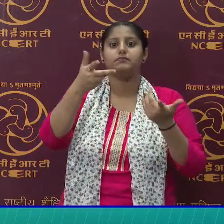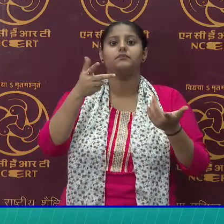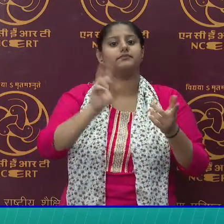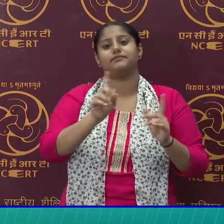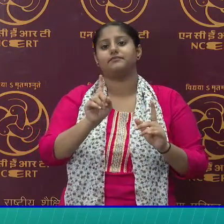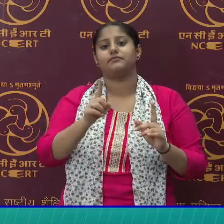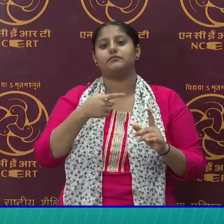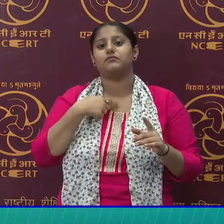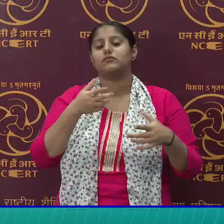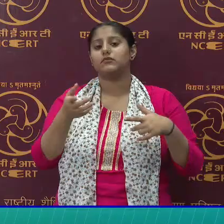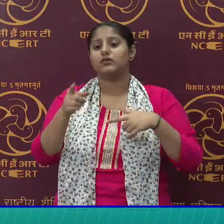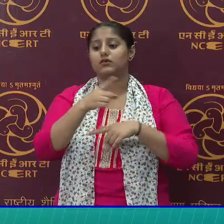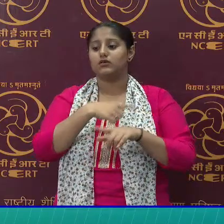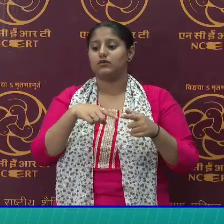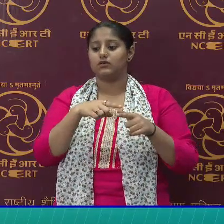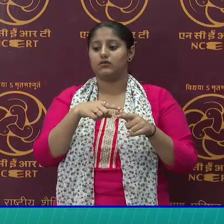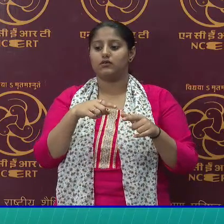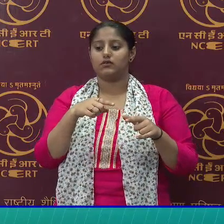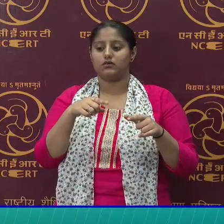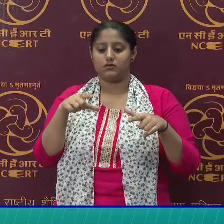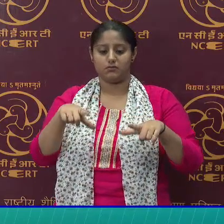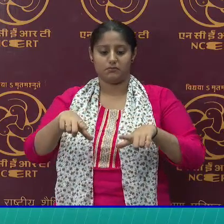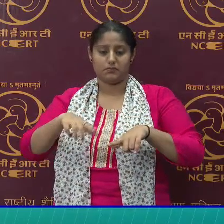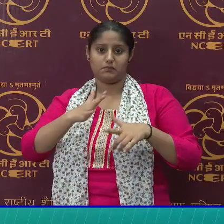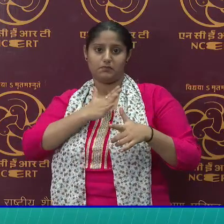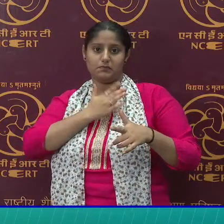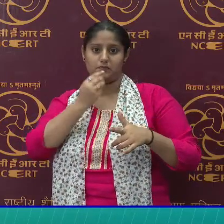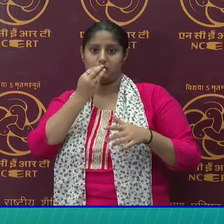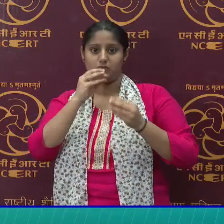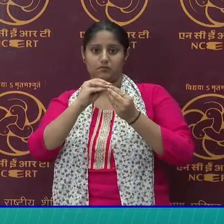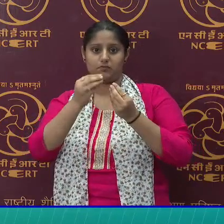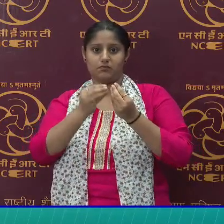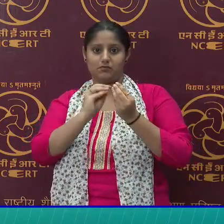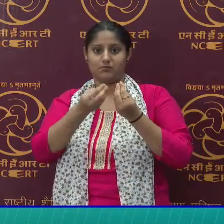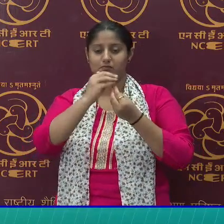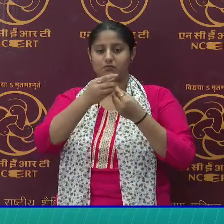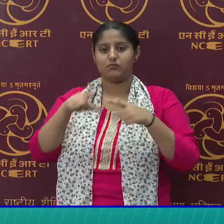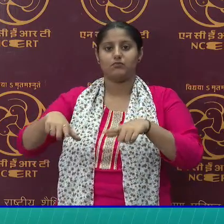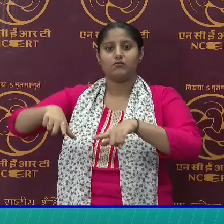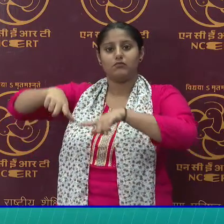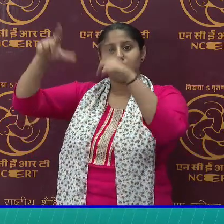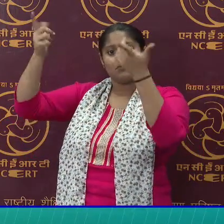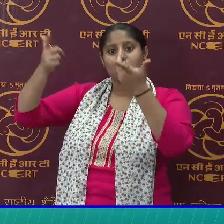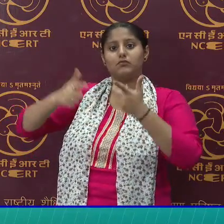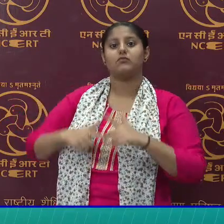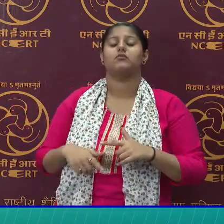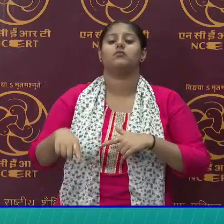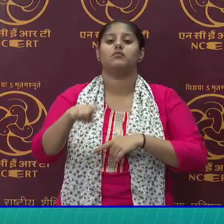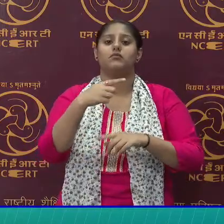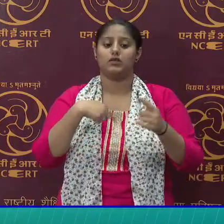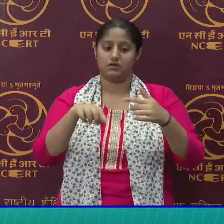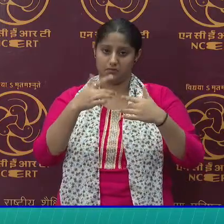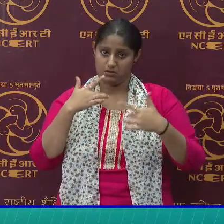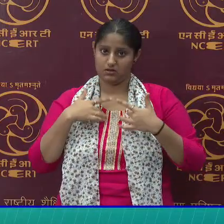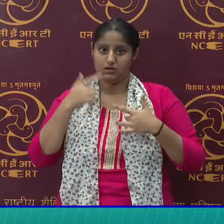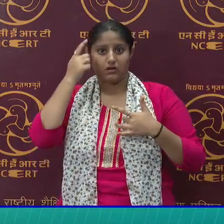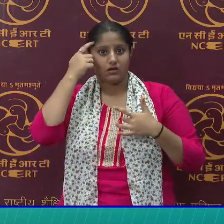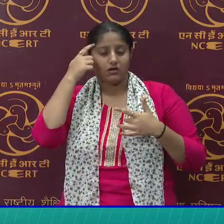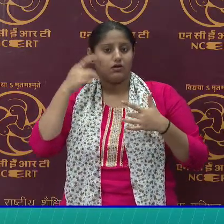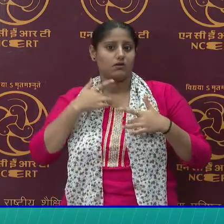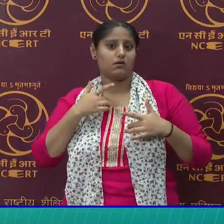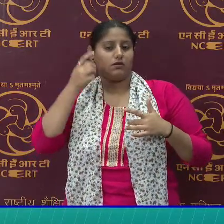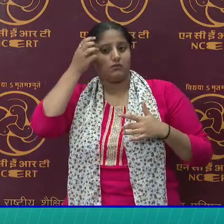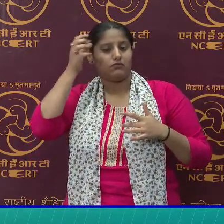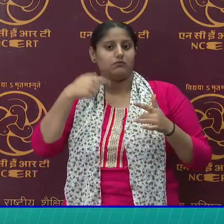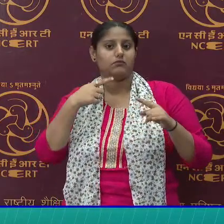it's cognitively it's very helpful, but of course it's interesting for the child, and then the child is asked